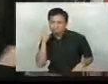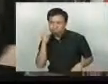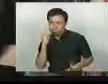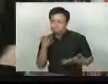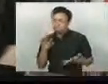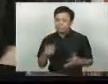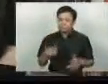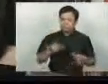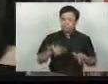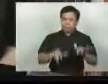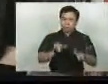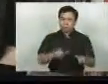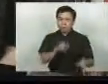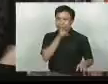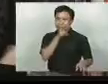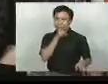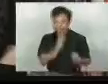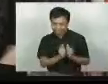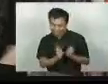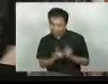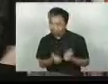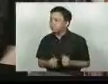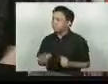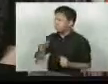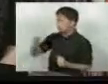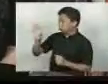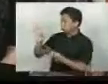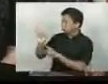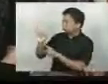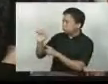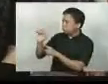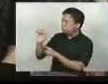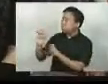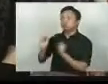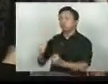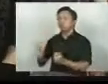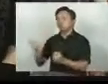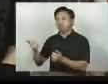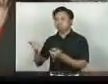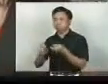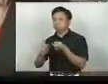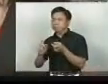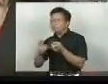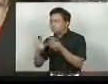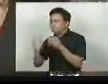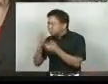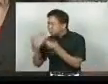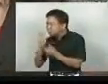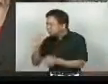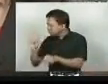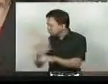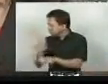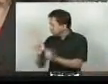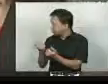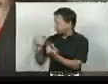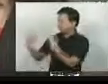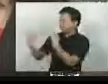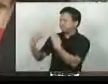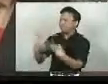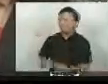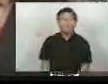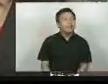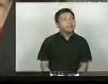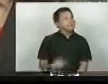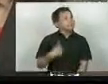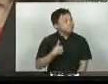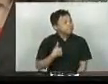the computer that MYOB is an easy tool to use? Yes. Actually, well, I think